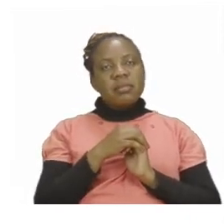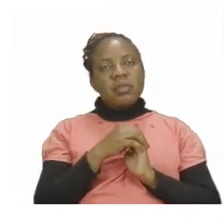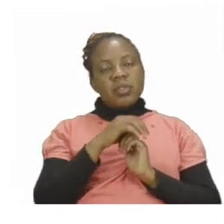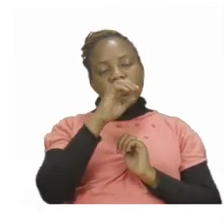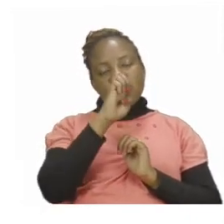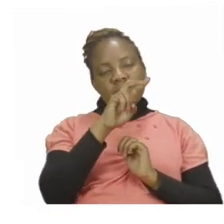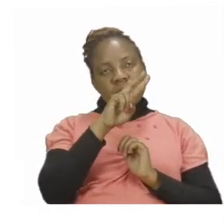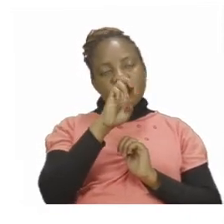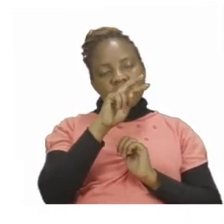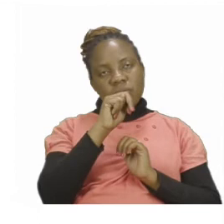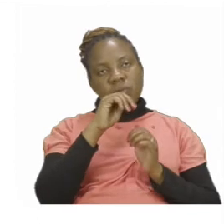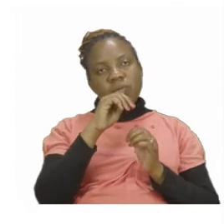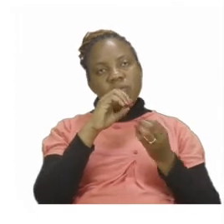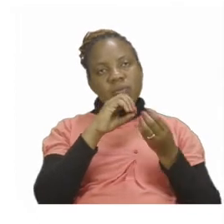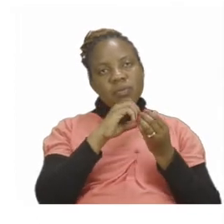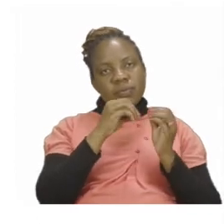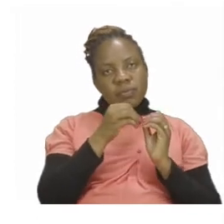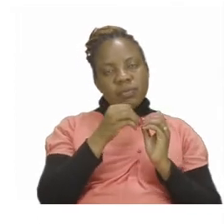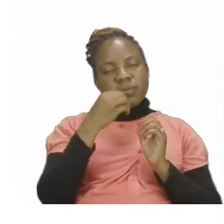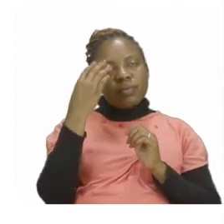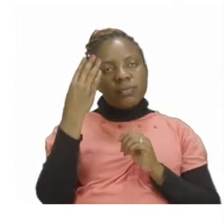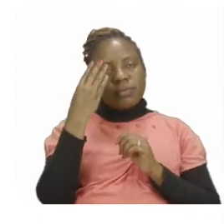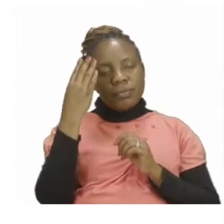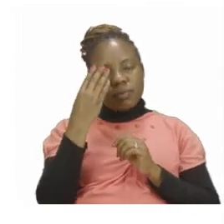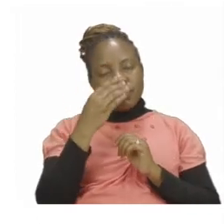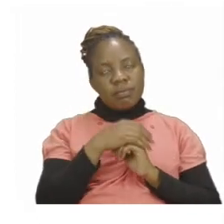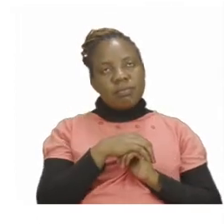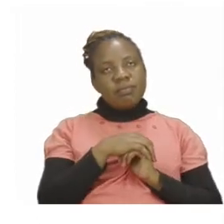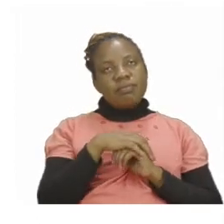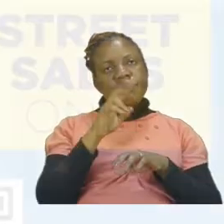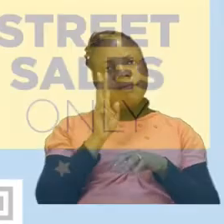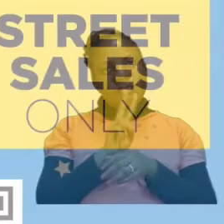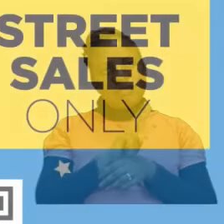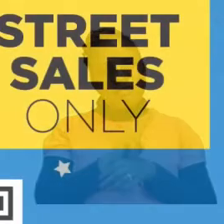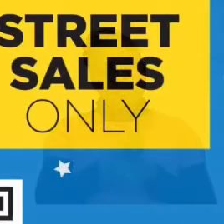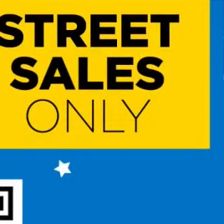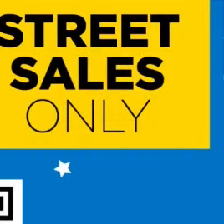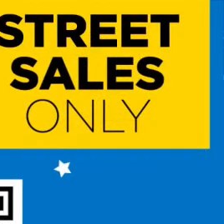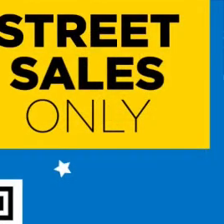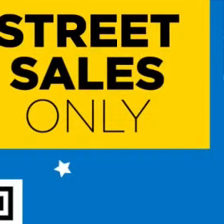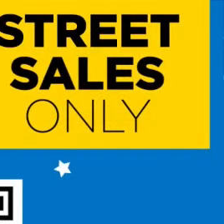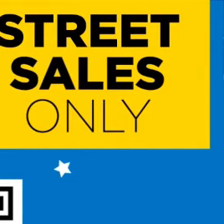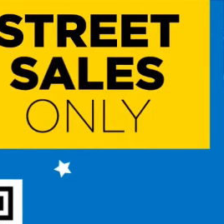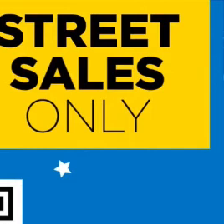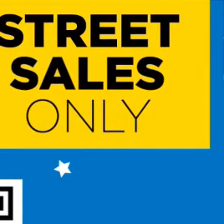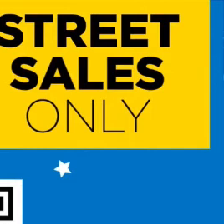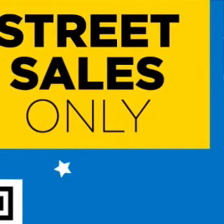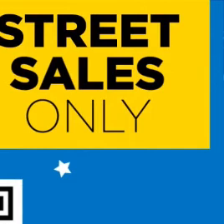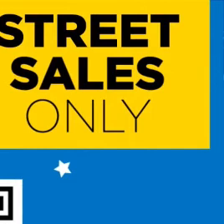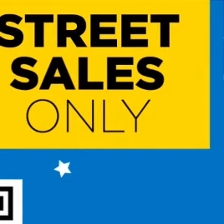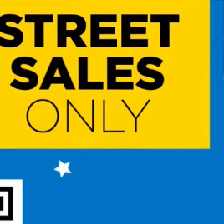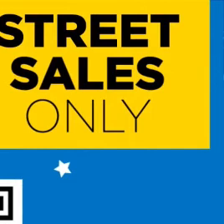finishing all the other numbers. I will see you shortly after the ad break. Follow us on MyZone Facebook